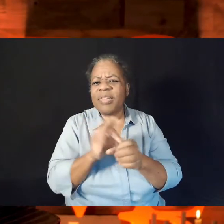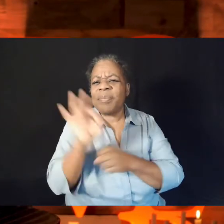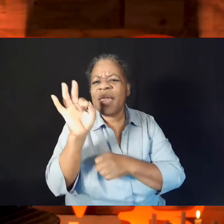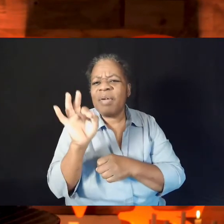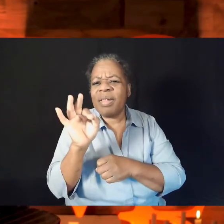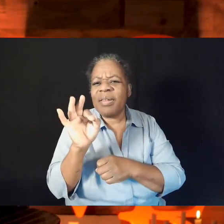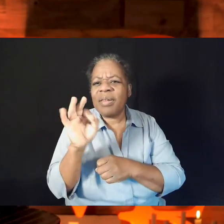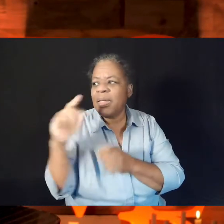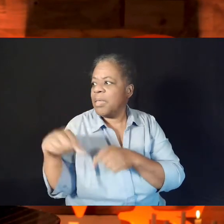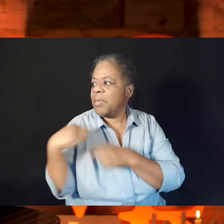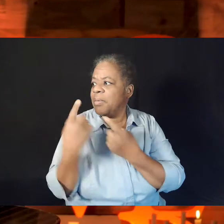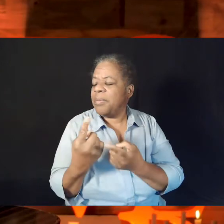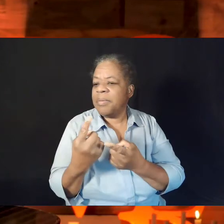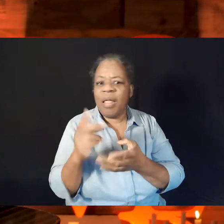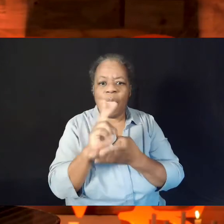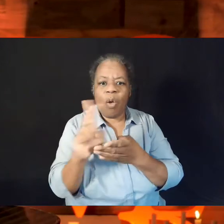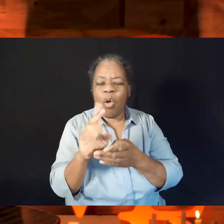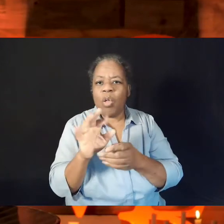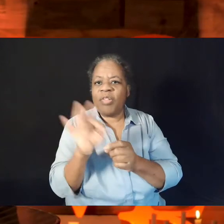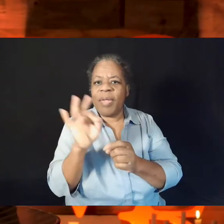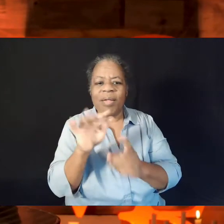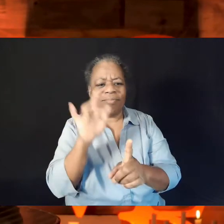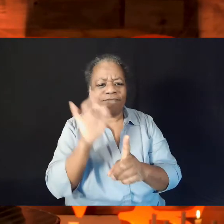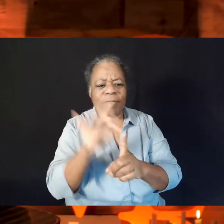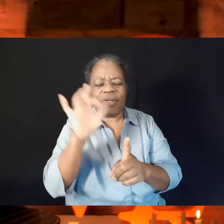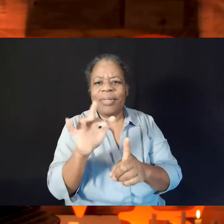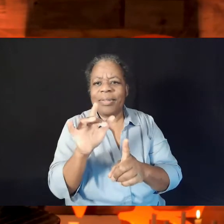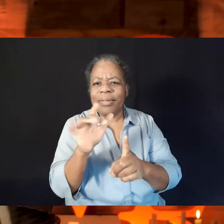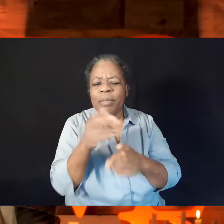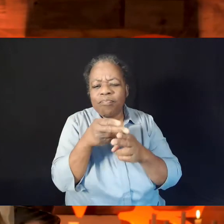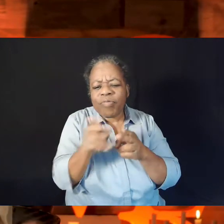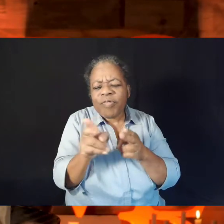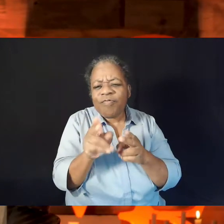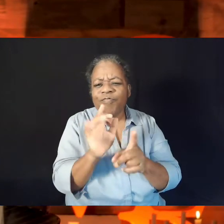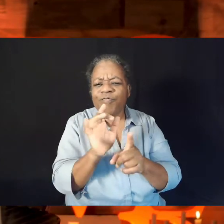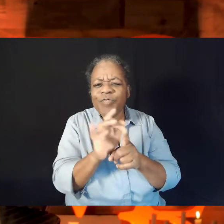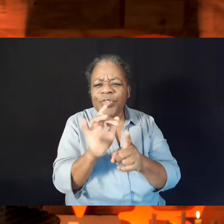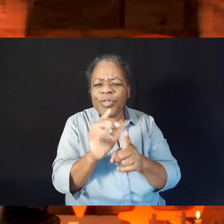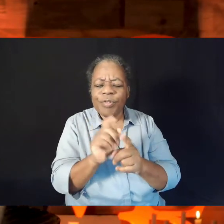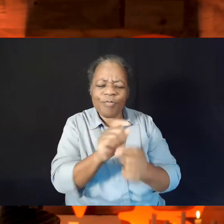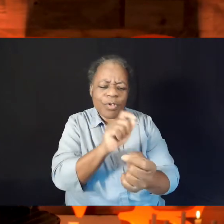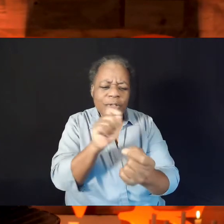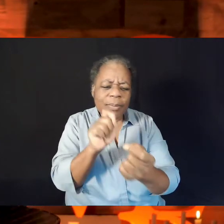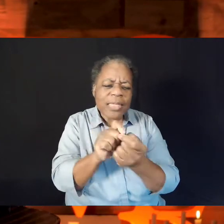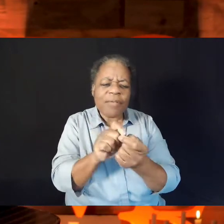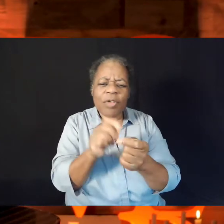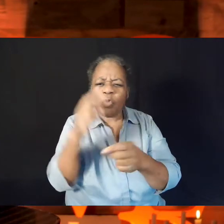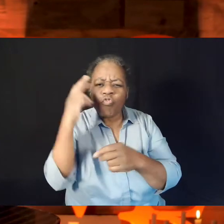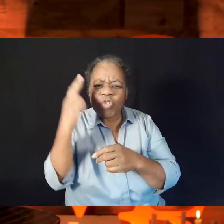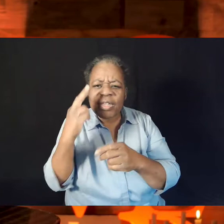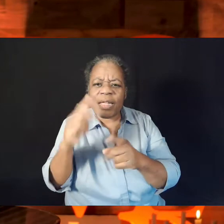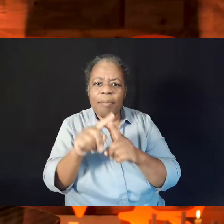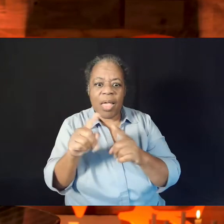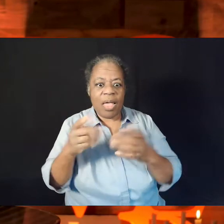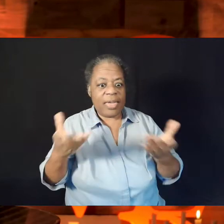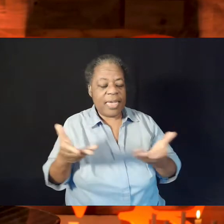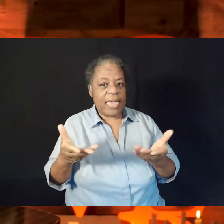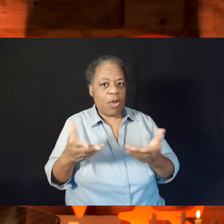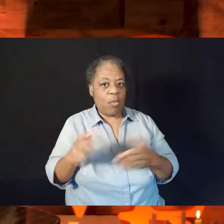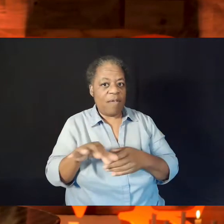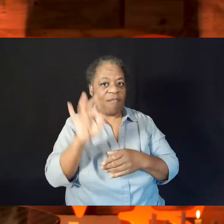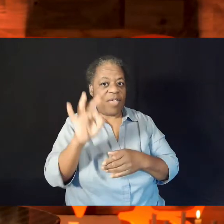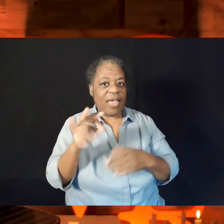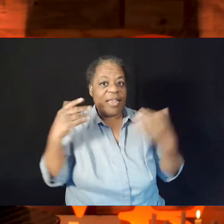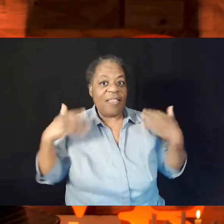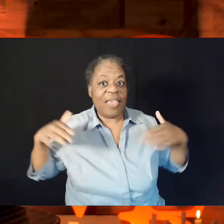the Holy Spirit came upon individuals temporarily for a specific task. But it seems here the angel is indicating